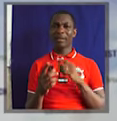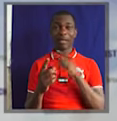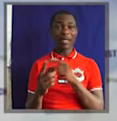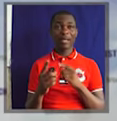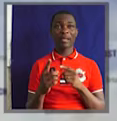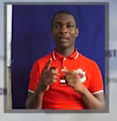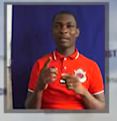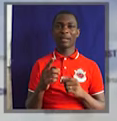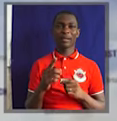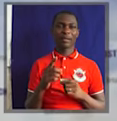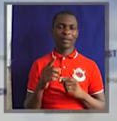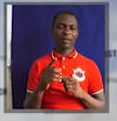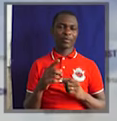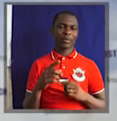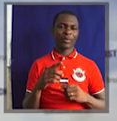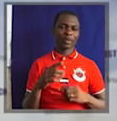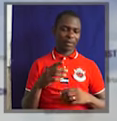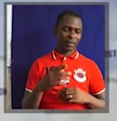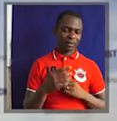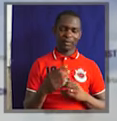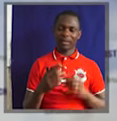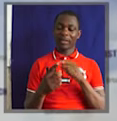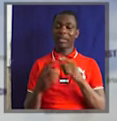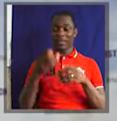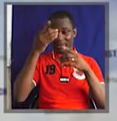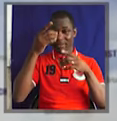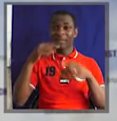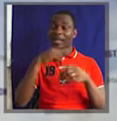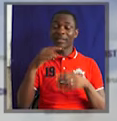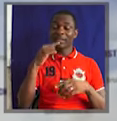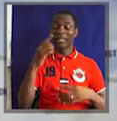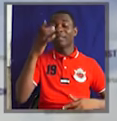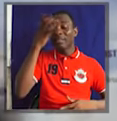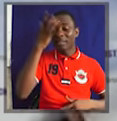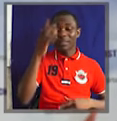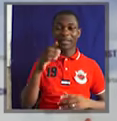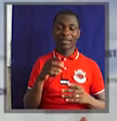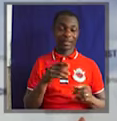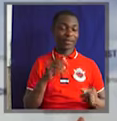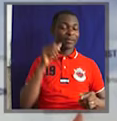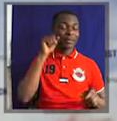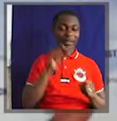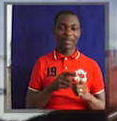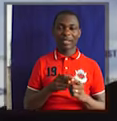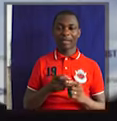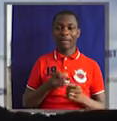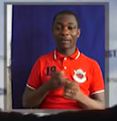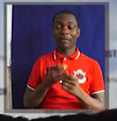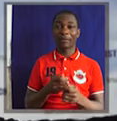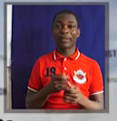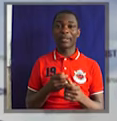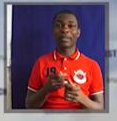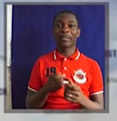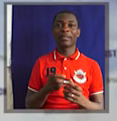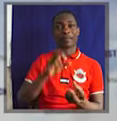oyare e ma e manu nua ba no mfa aduane enkoma no a no wa chiri nua ba no awiakete no wa rep no enti obema no oba